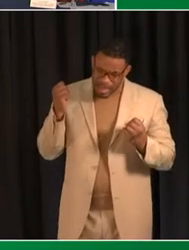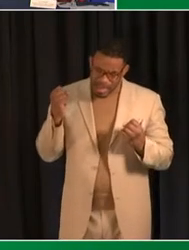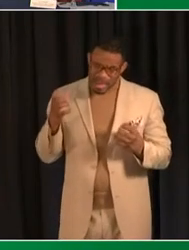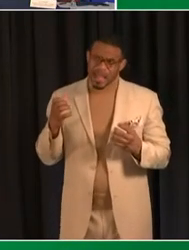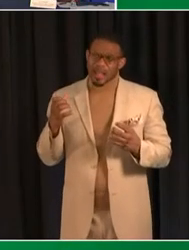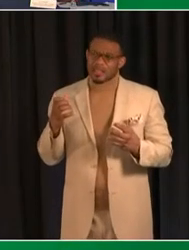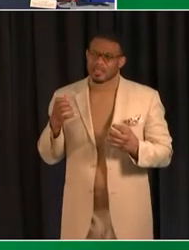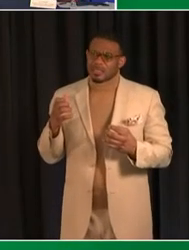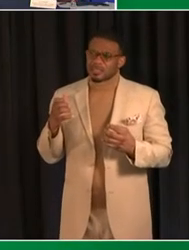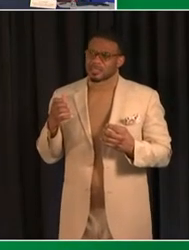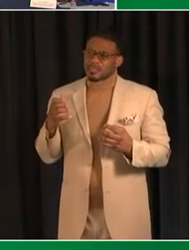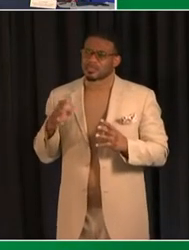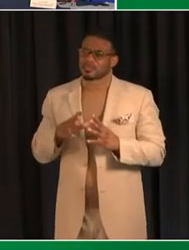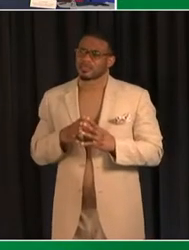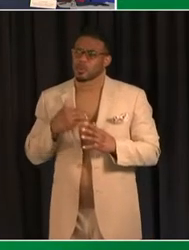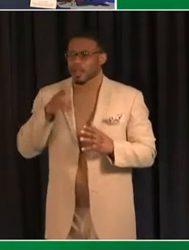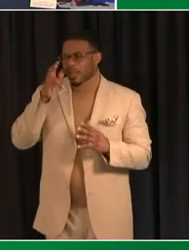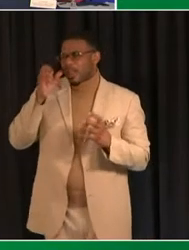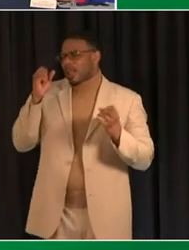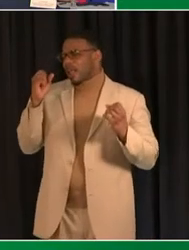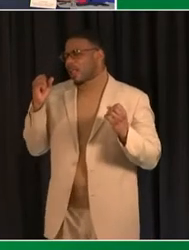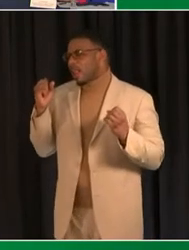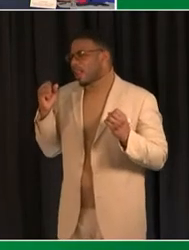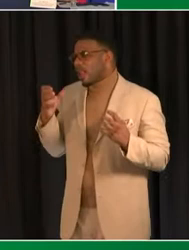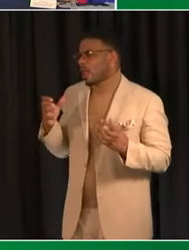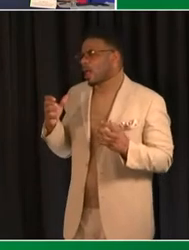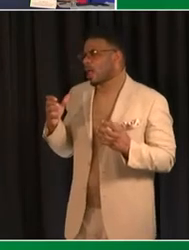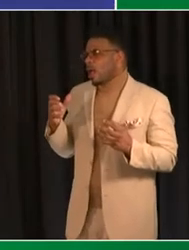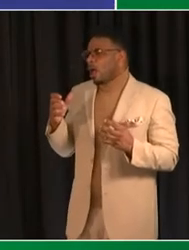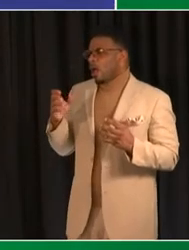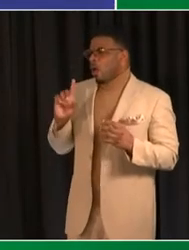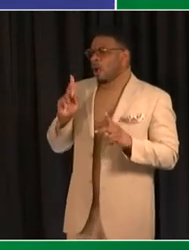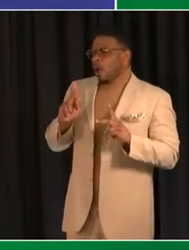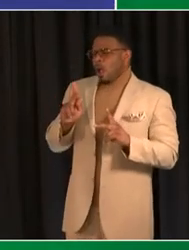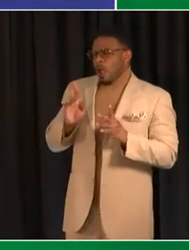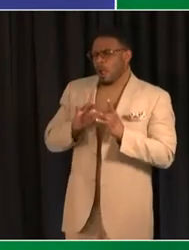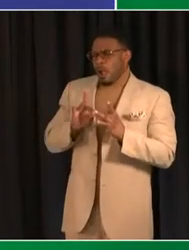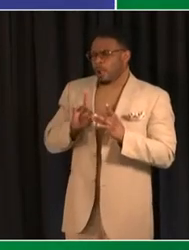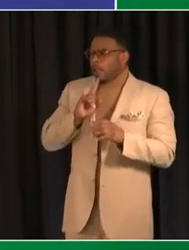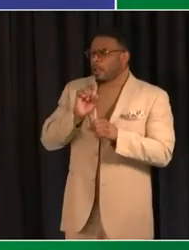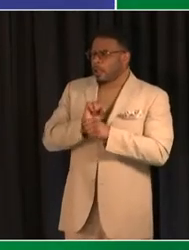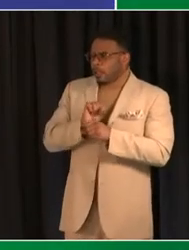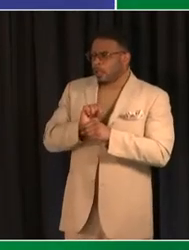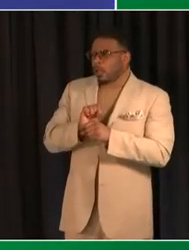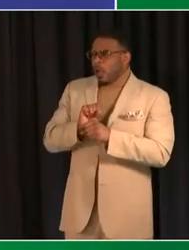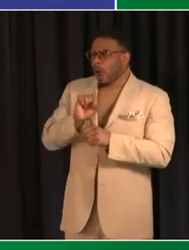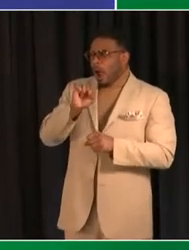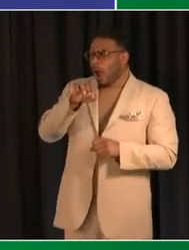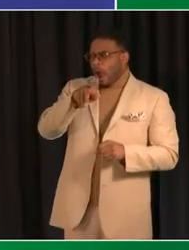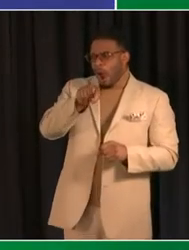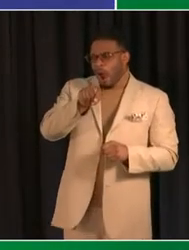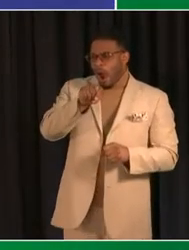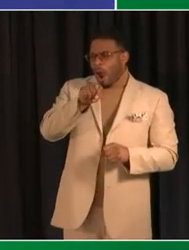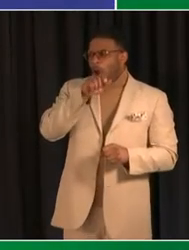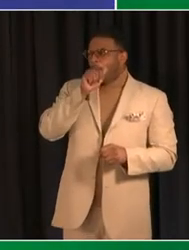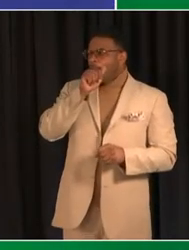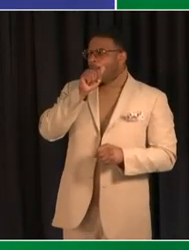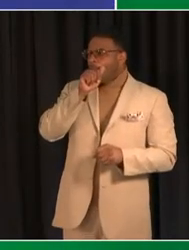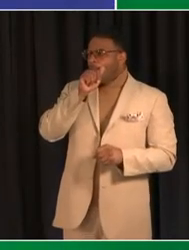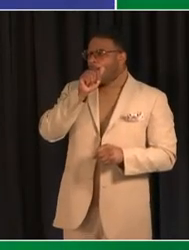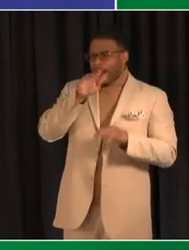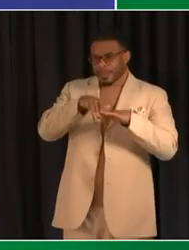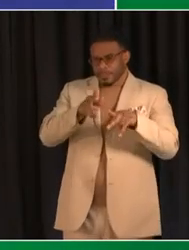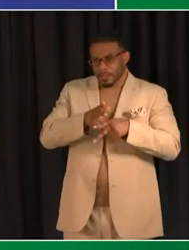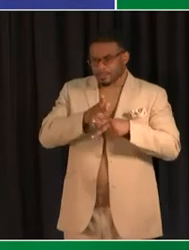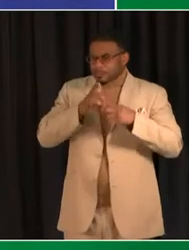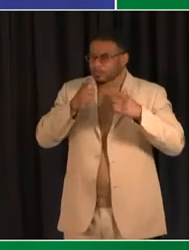a lot, take this off. We're hearing a lot where people were saying definitely in September.